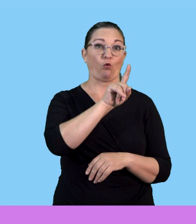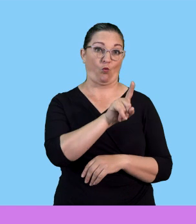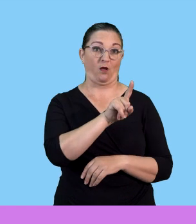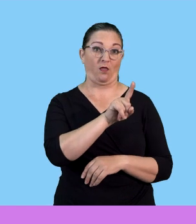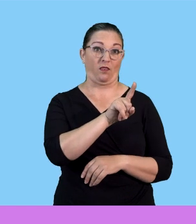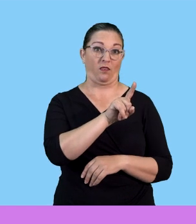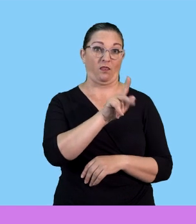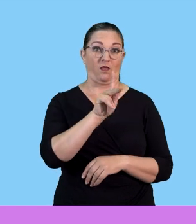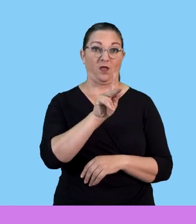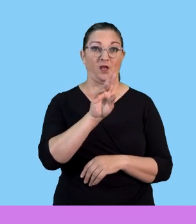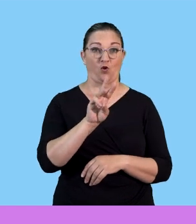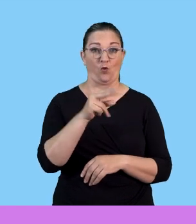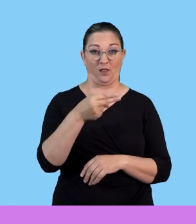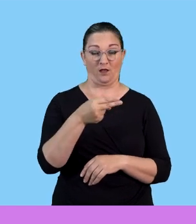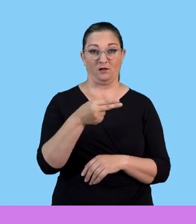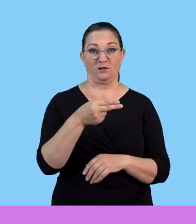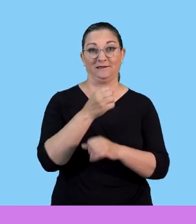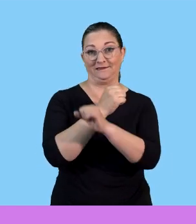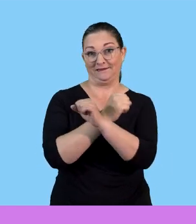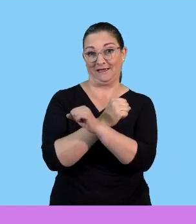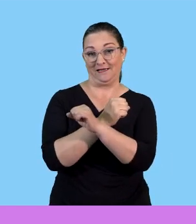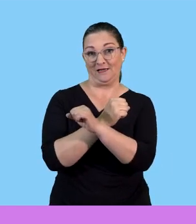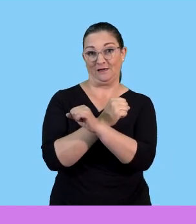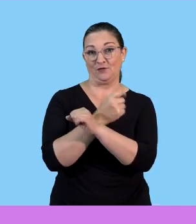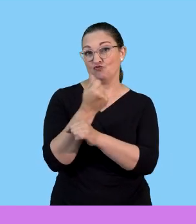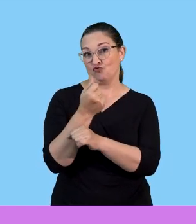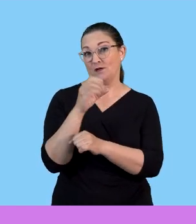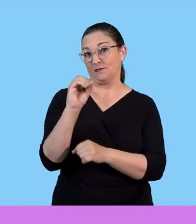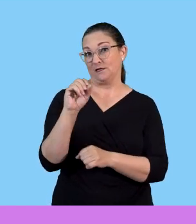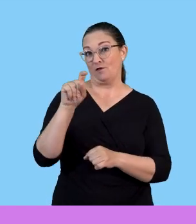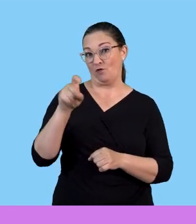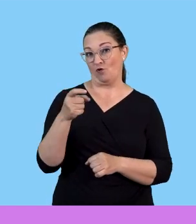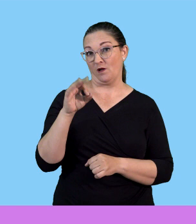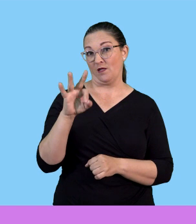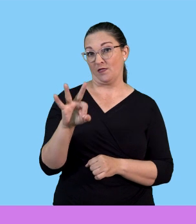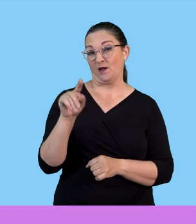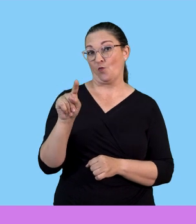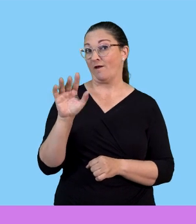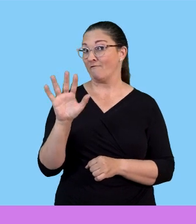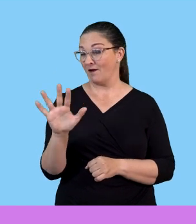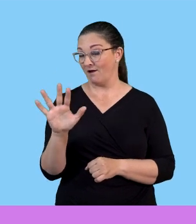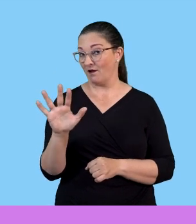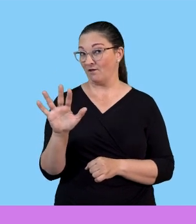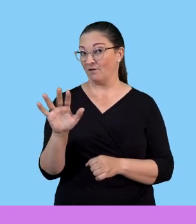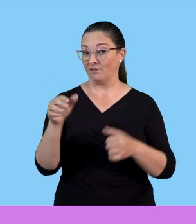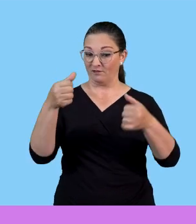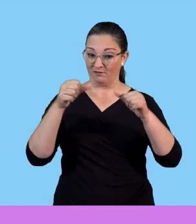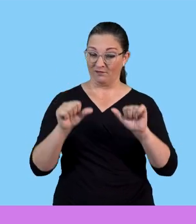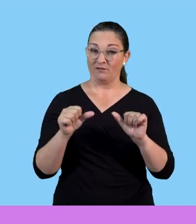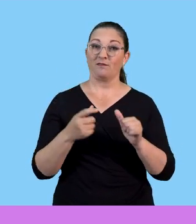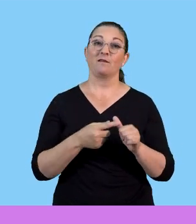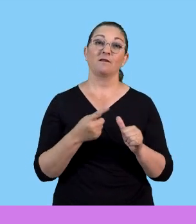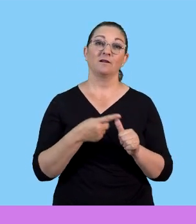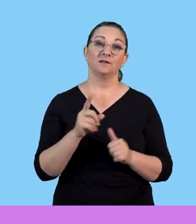31 kilowatt hours times the rate 0.315 315, and